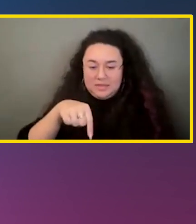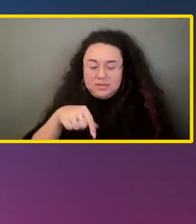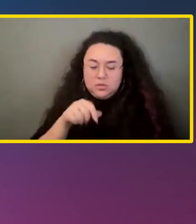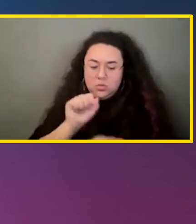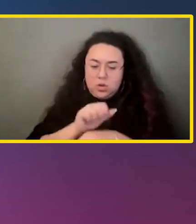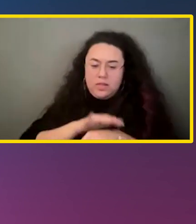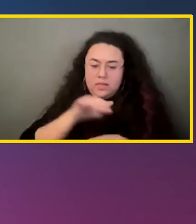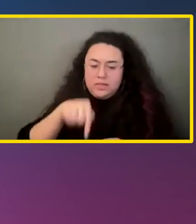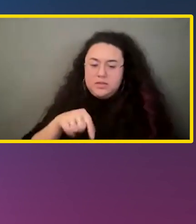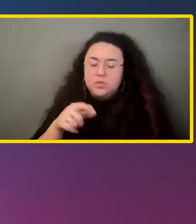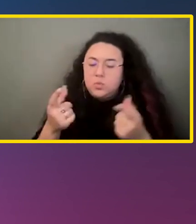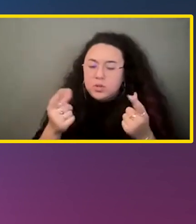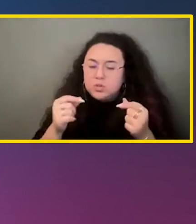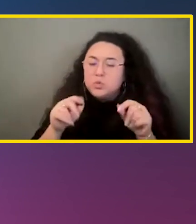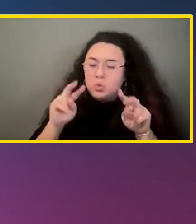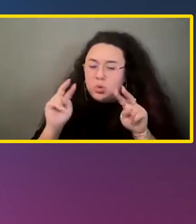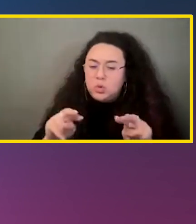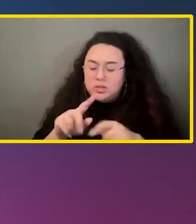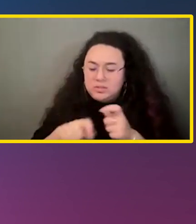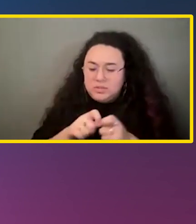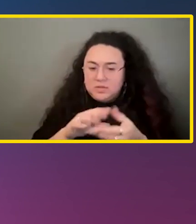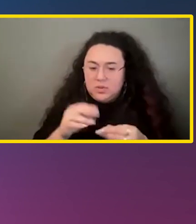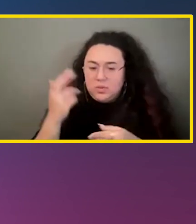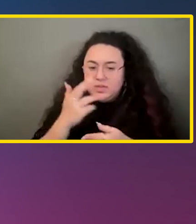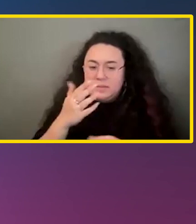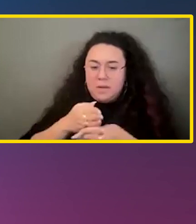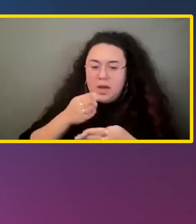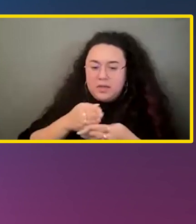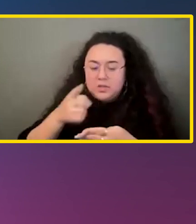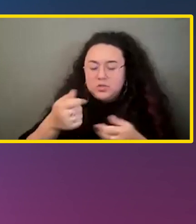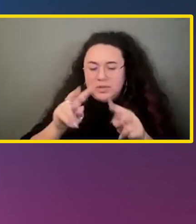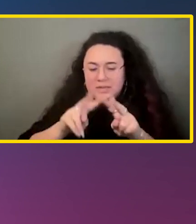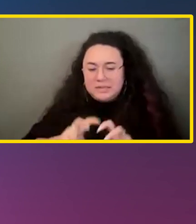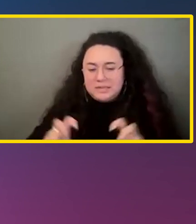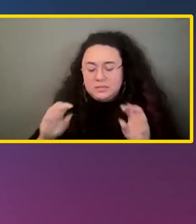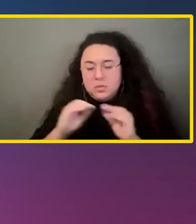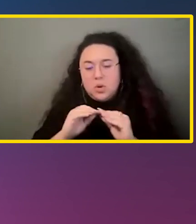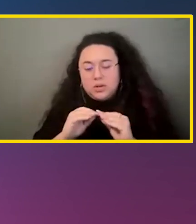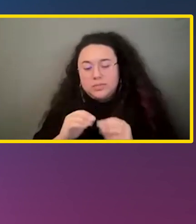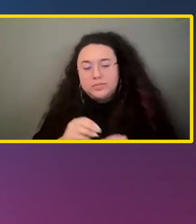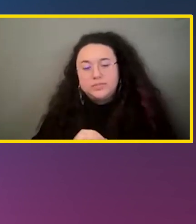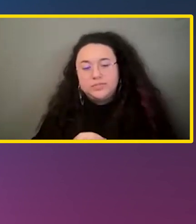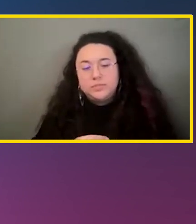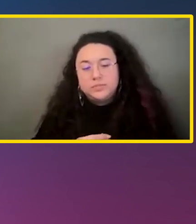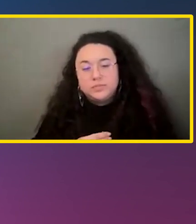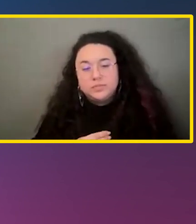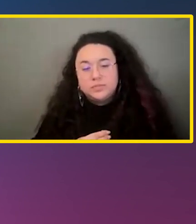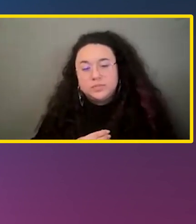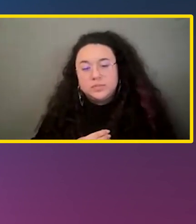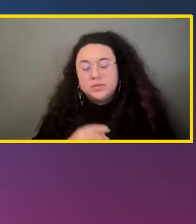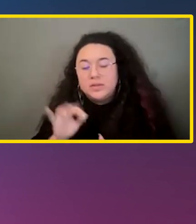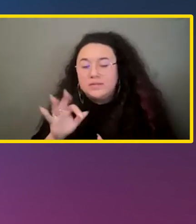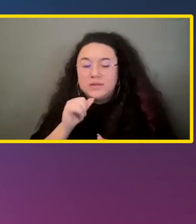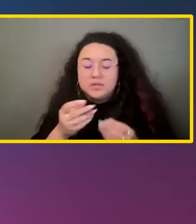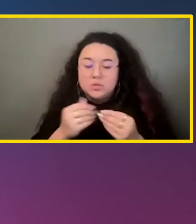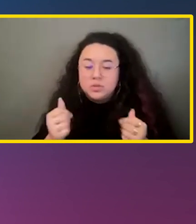when you do look at a particular story and realize it bothers you, just explore that a little bit. And then if it doesn't resolve, then